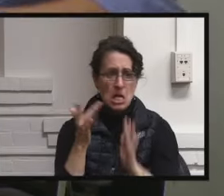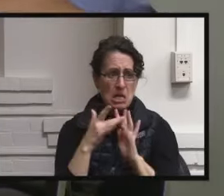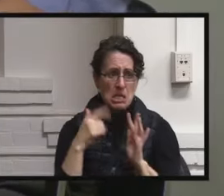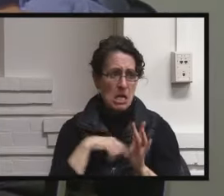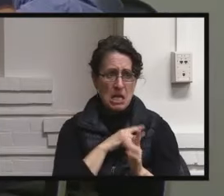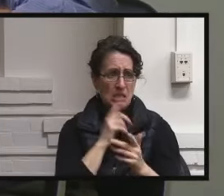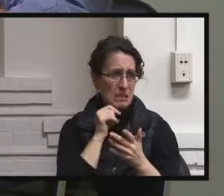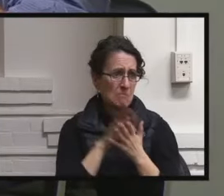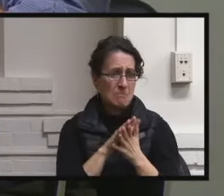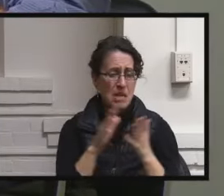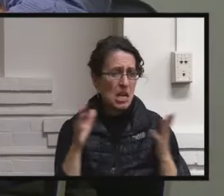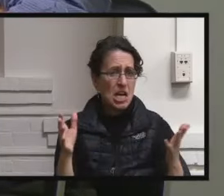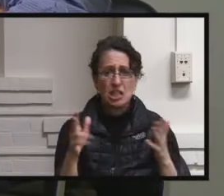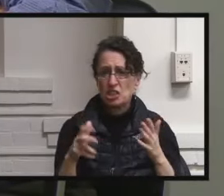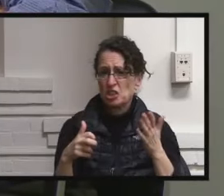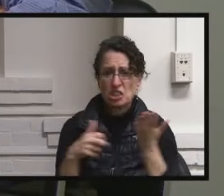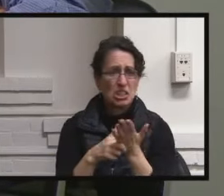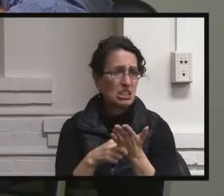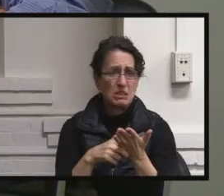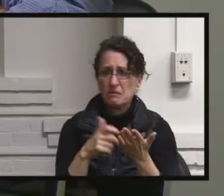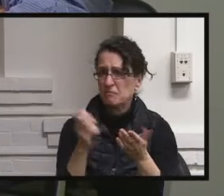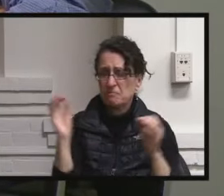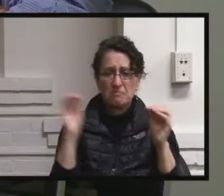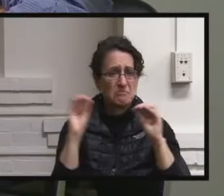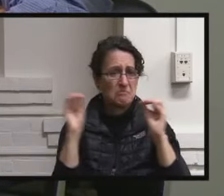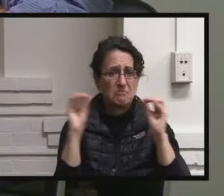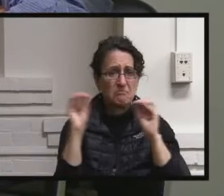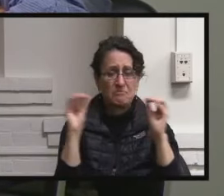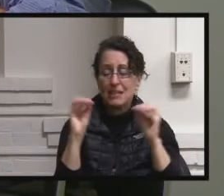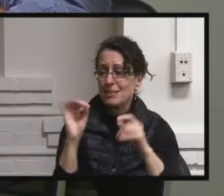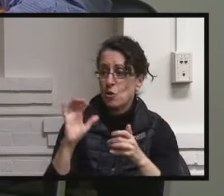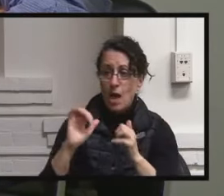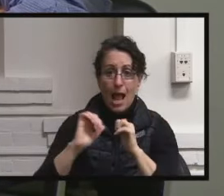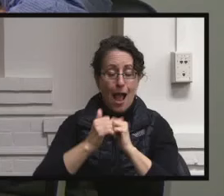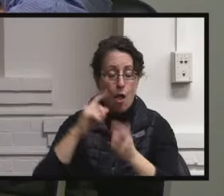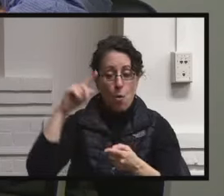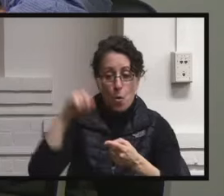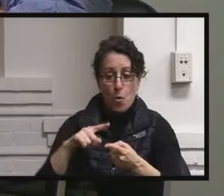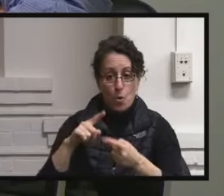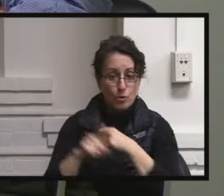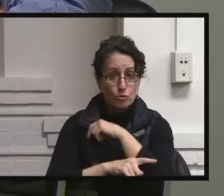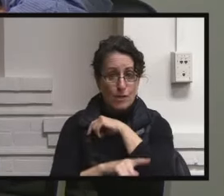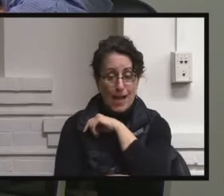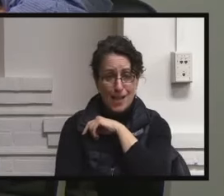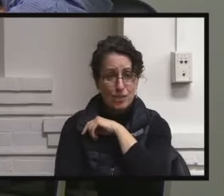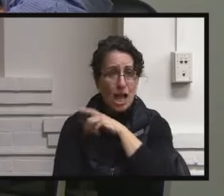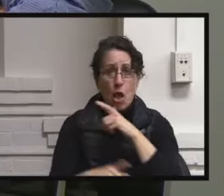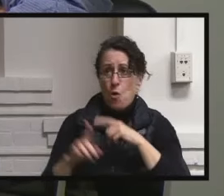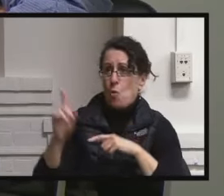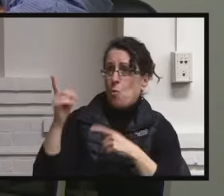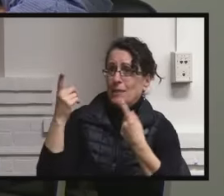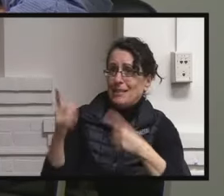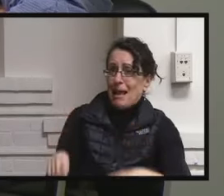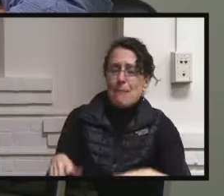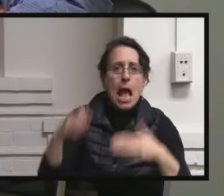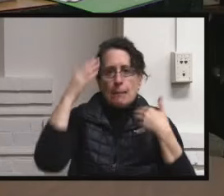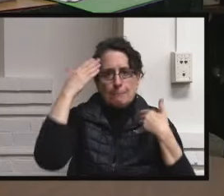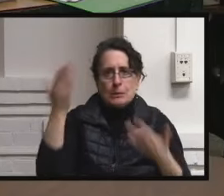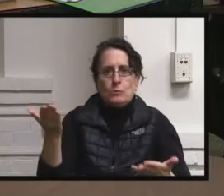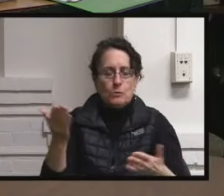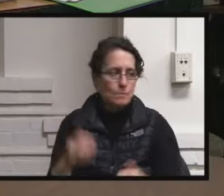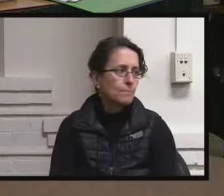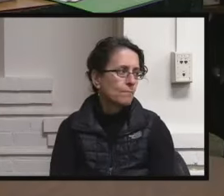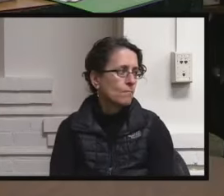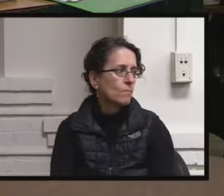So can't tell you exactly where the reduction is going, but can tell you where it's not going. Can I quiz the audience